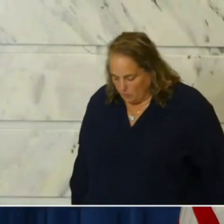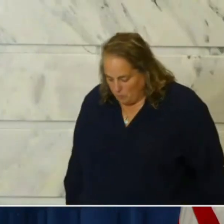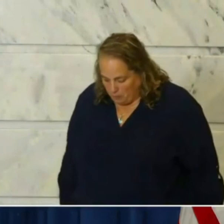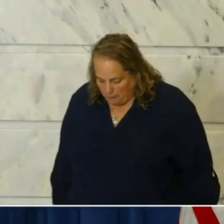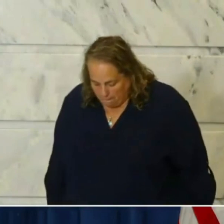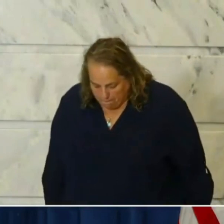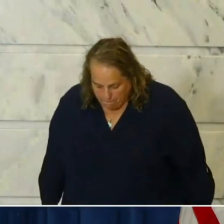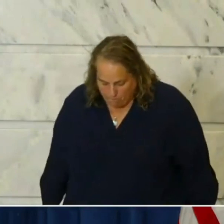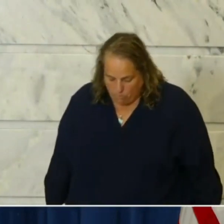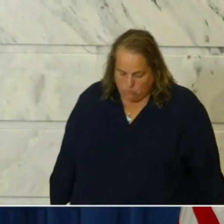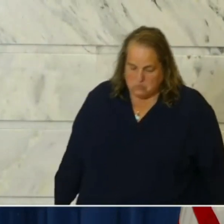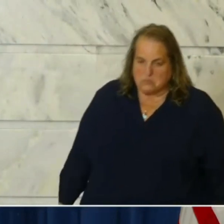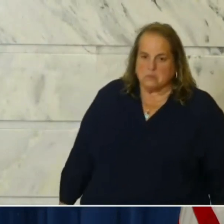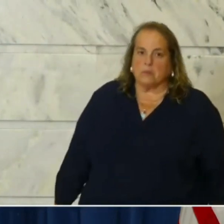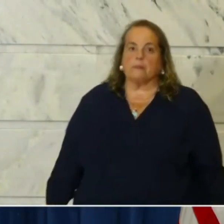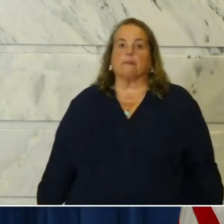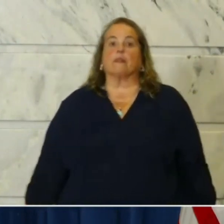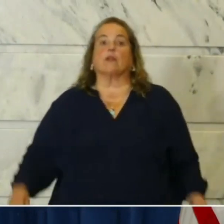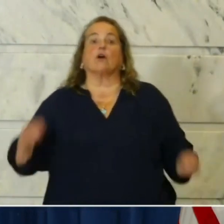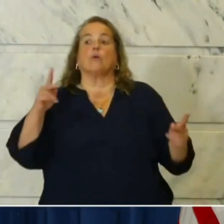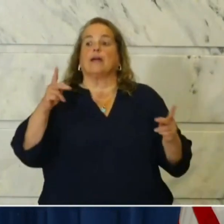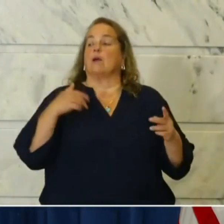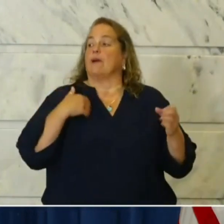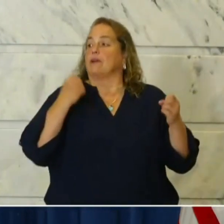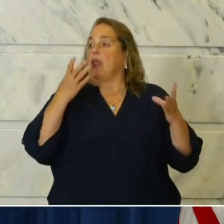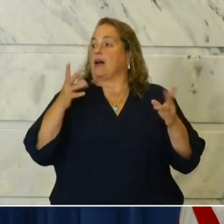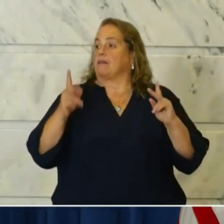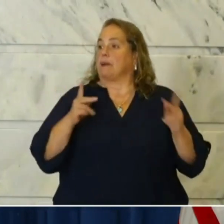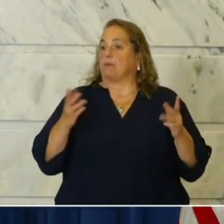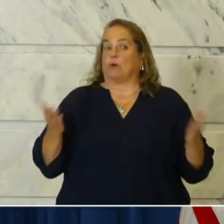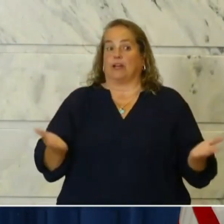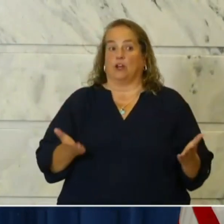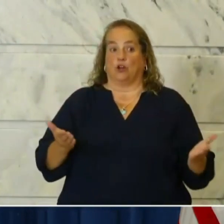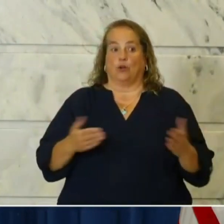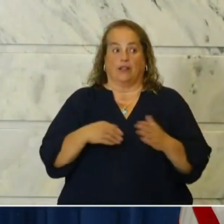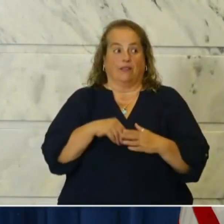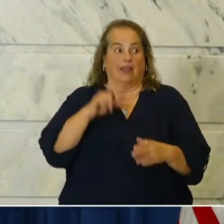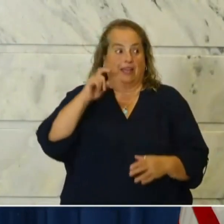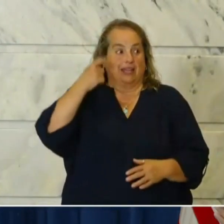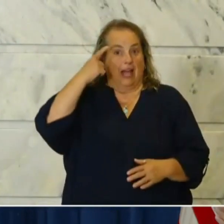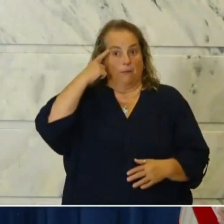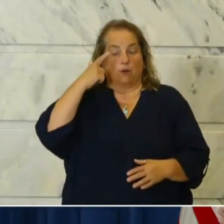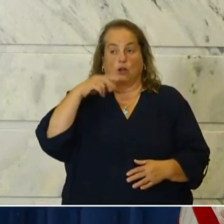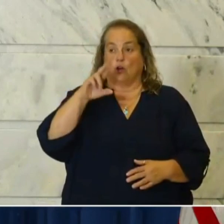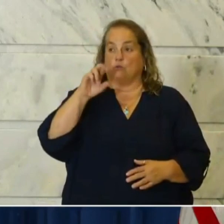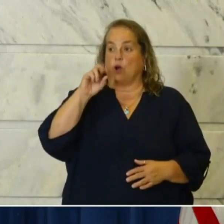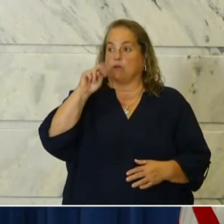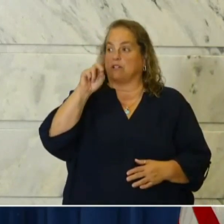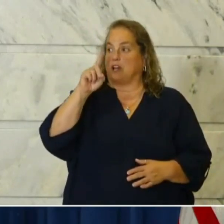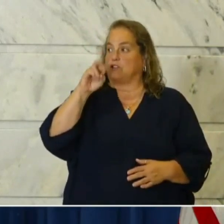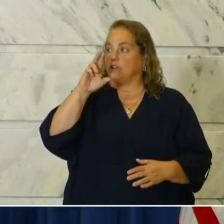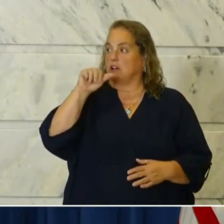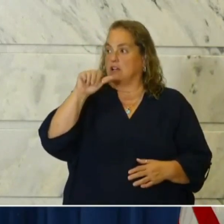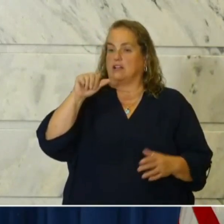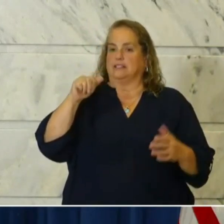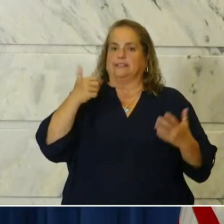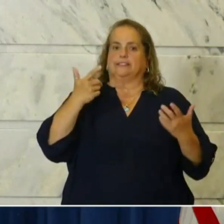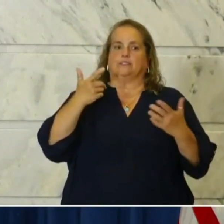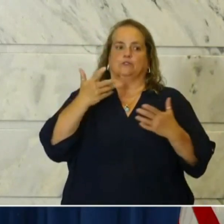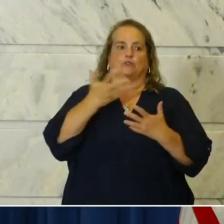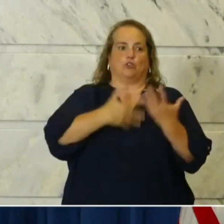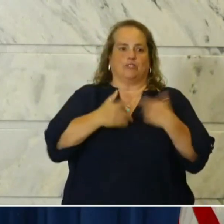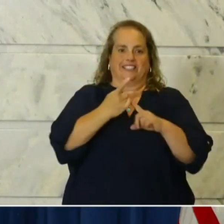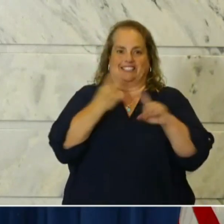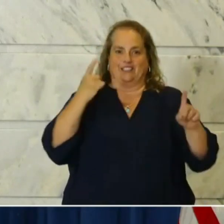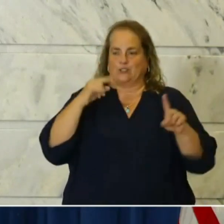All right, we have a packed house here in the Capitol Rotunda, socially distanced. Of course, we also